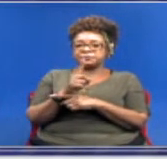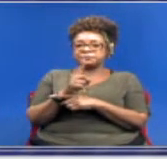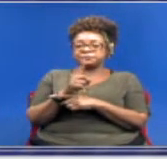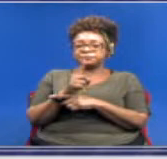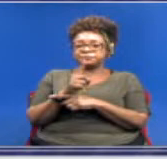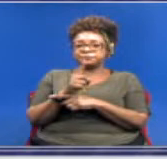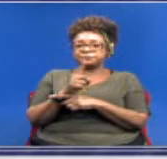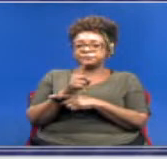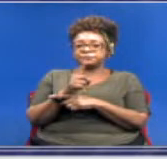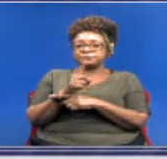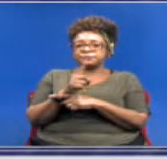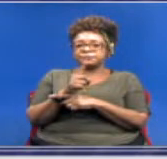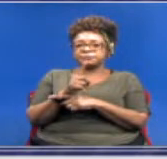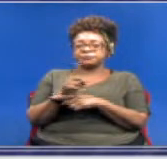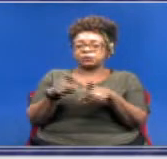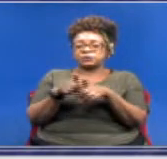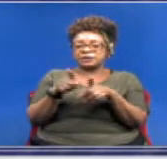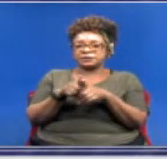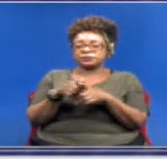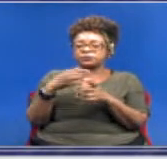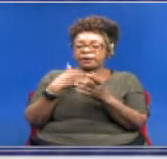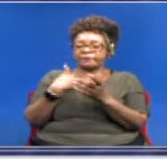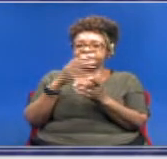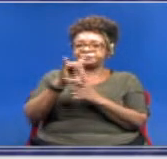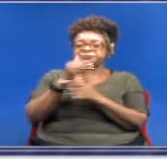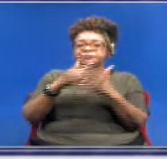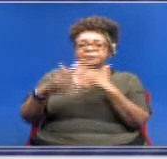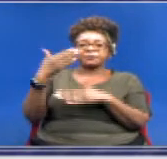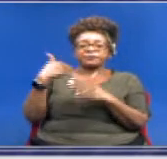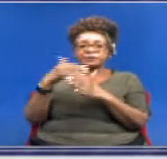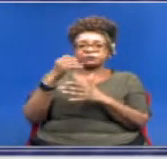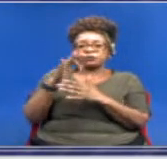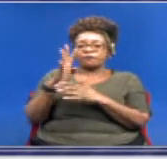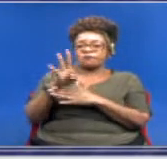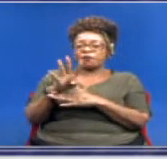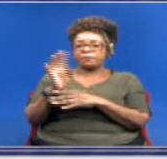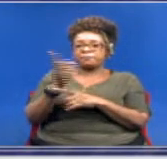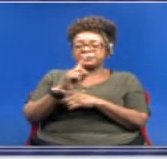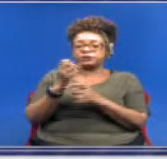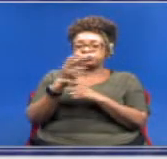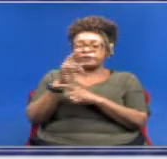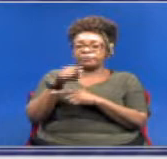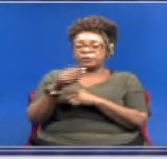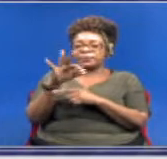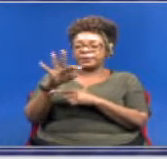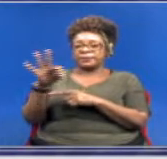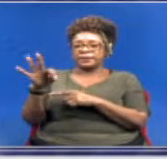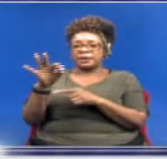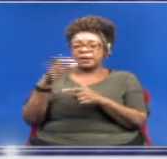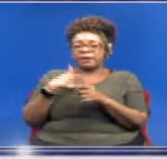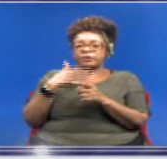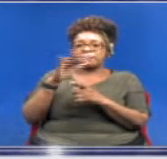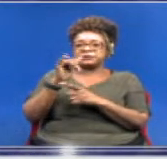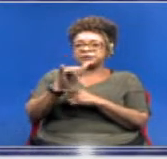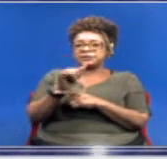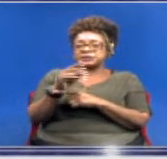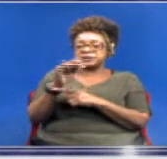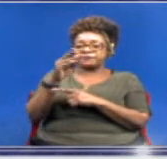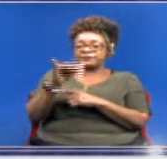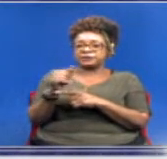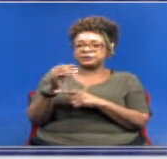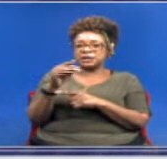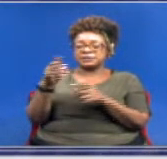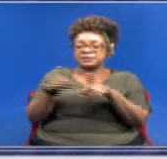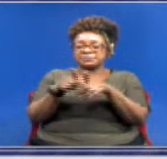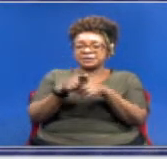7.64 seconds, I should say, to obliterate the previous record of 4 minutes 12.33 set by Dutch woman Sifan Hassan at the